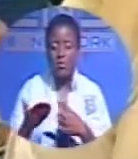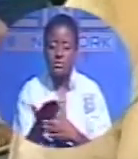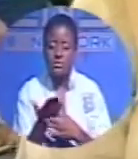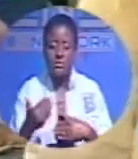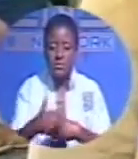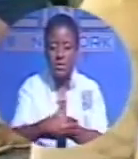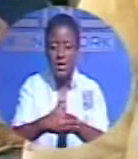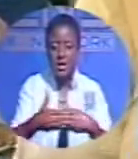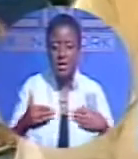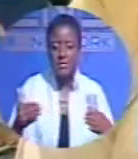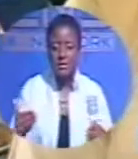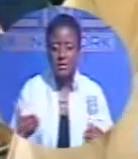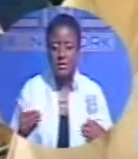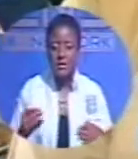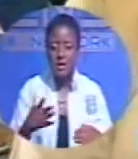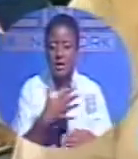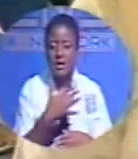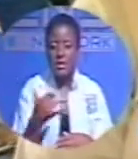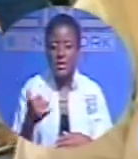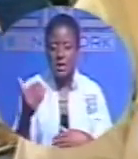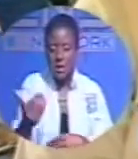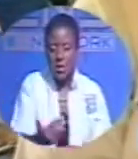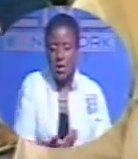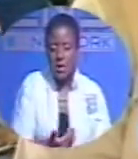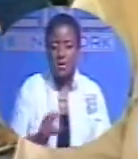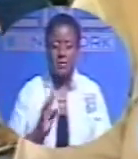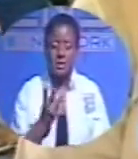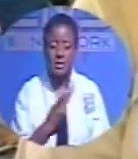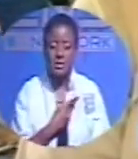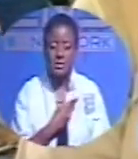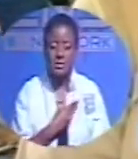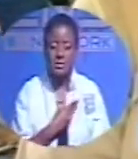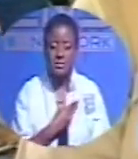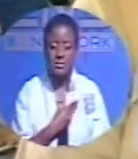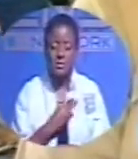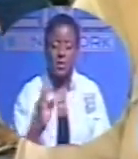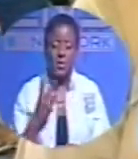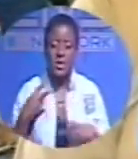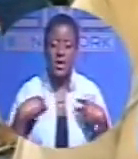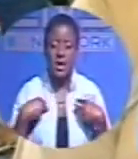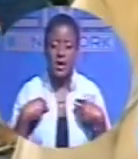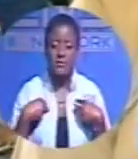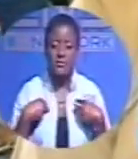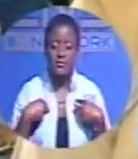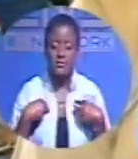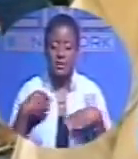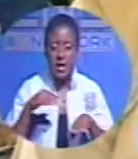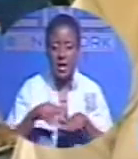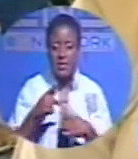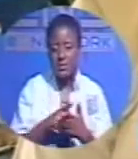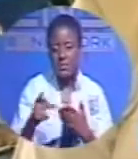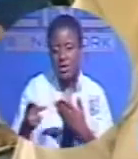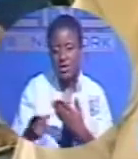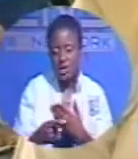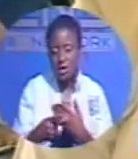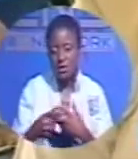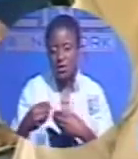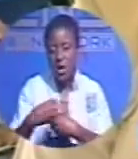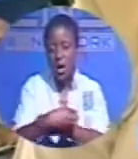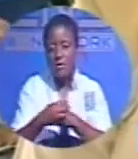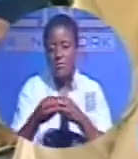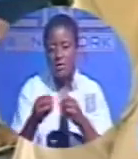they embrace us with open arms. And we have at the project office now, which is